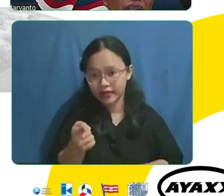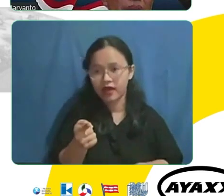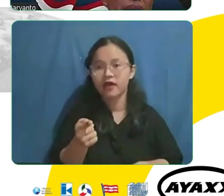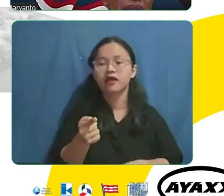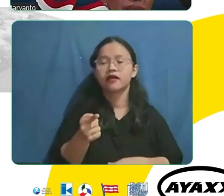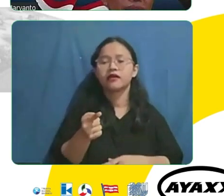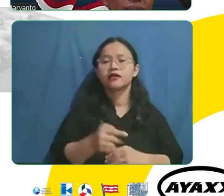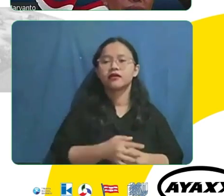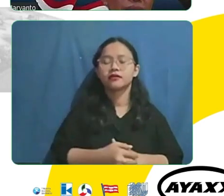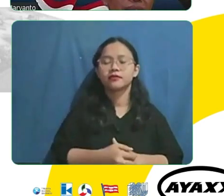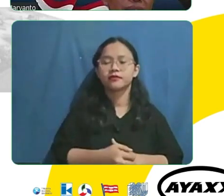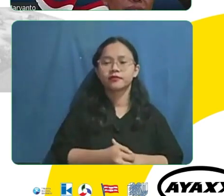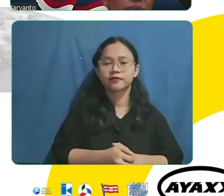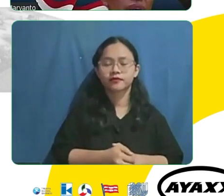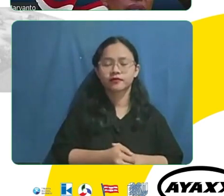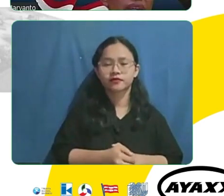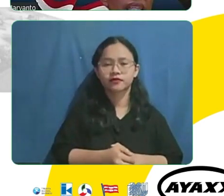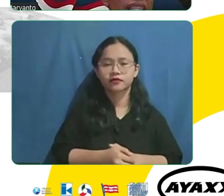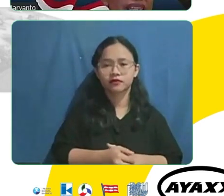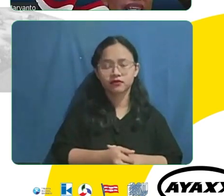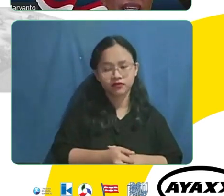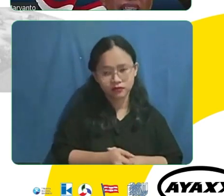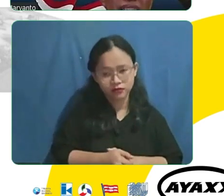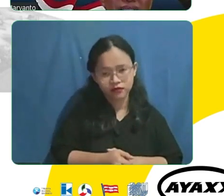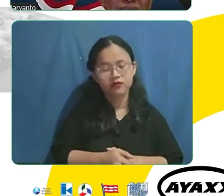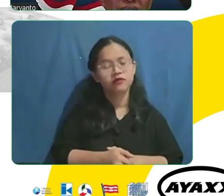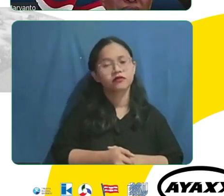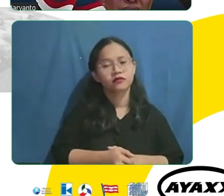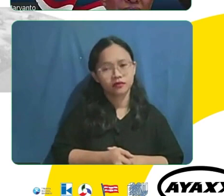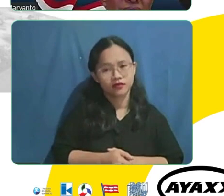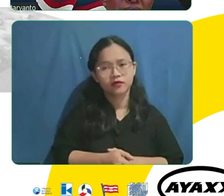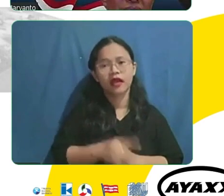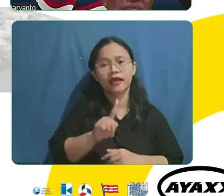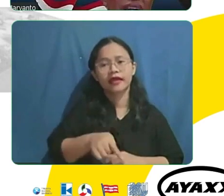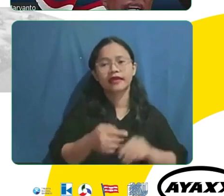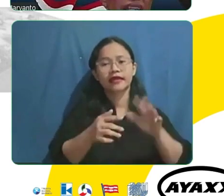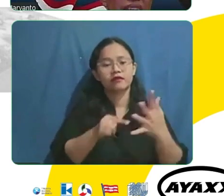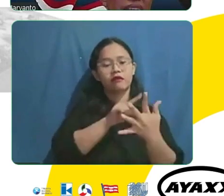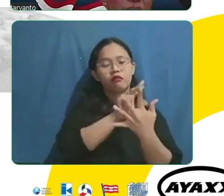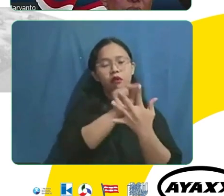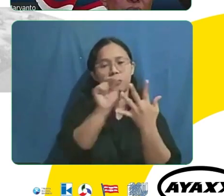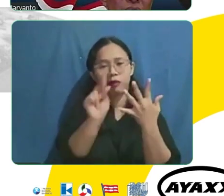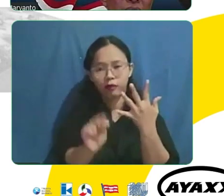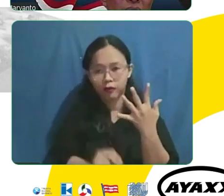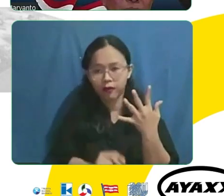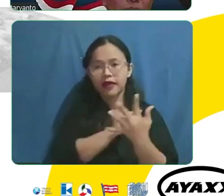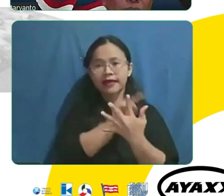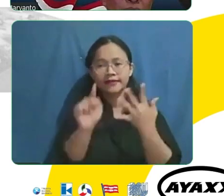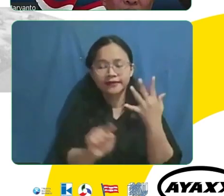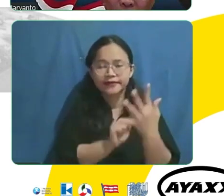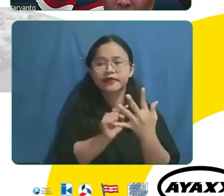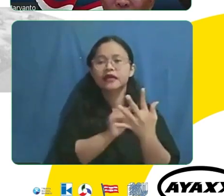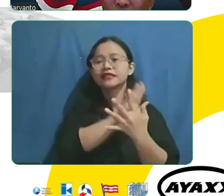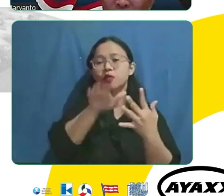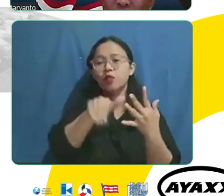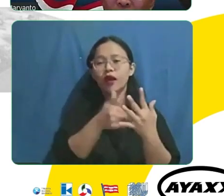by top 5 diseases here actually related to air pollution.